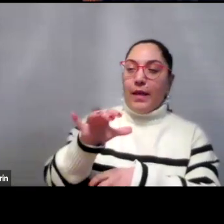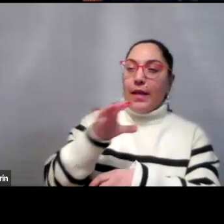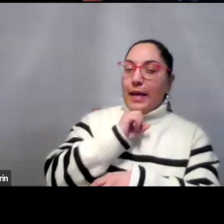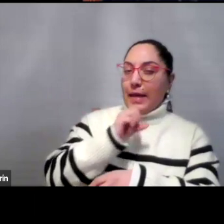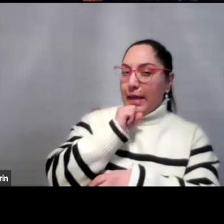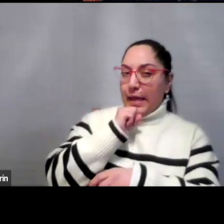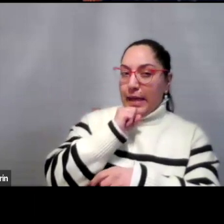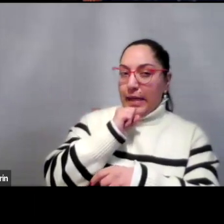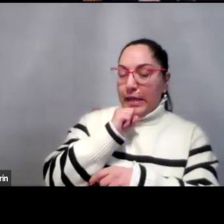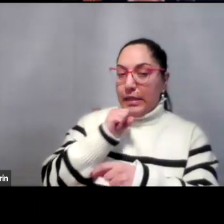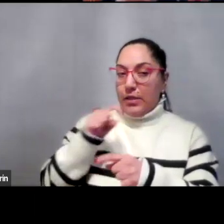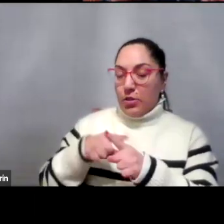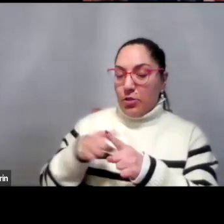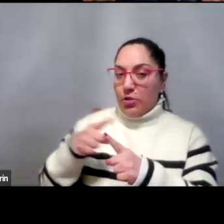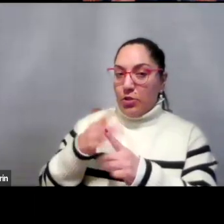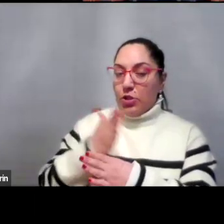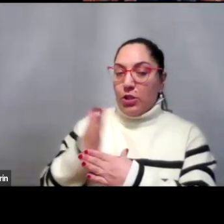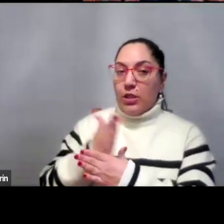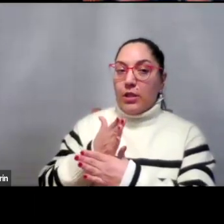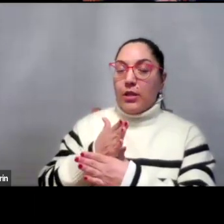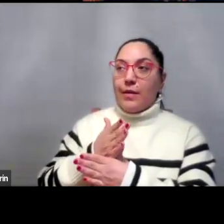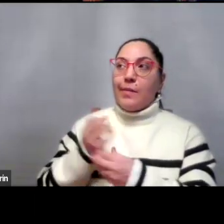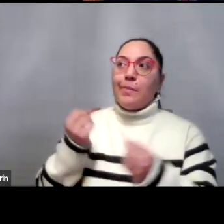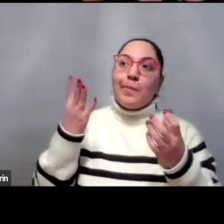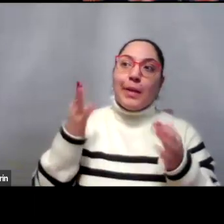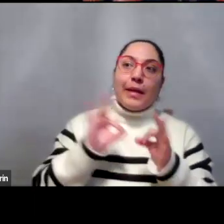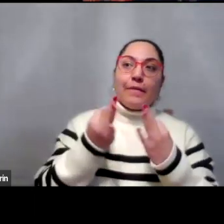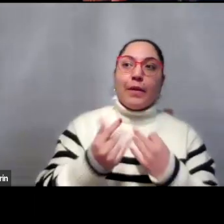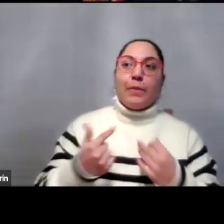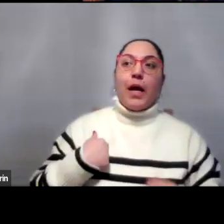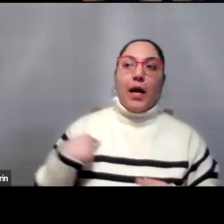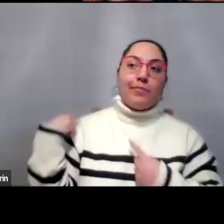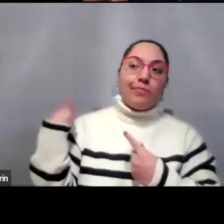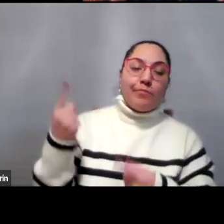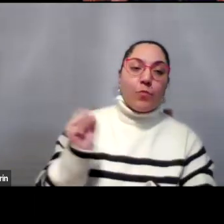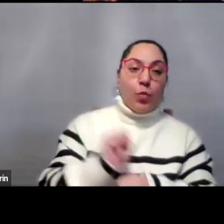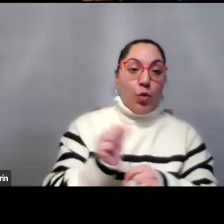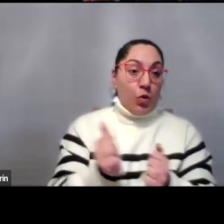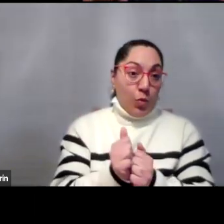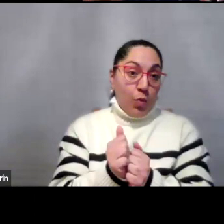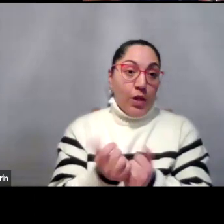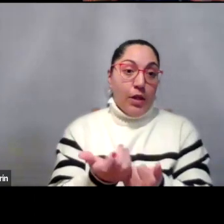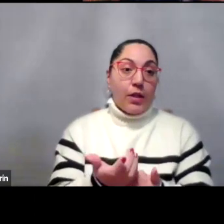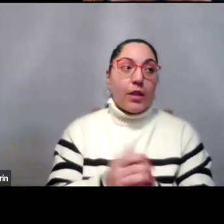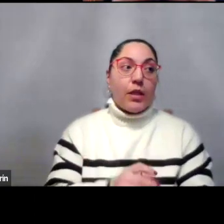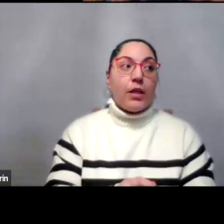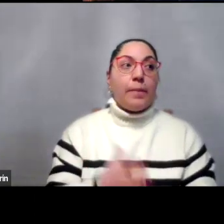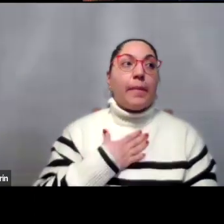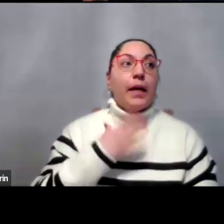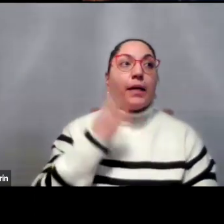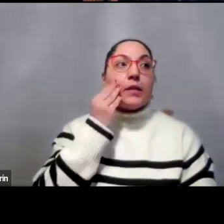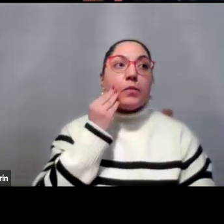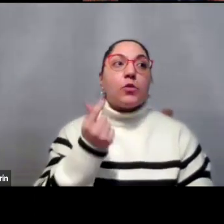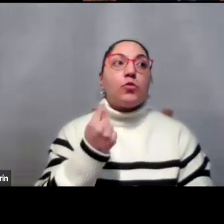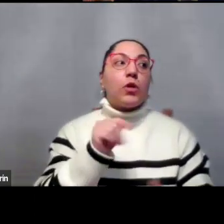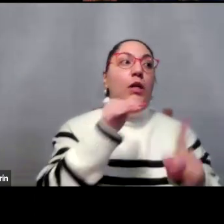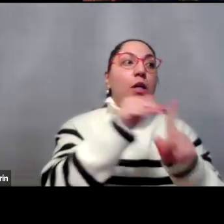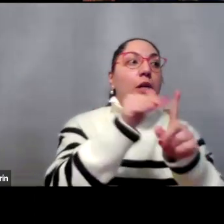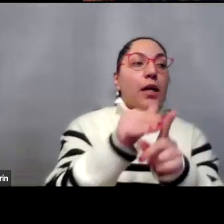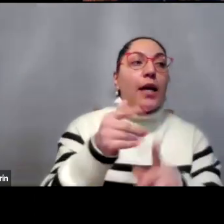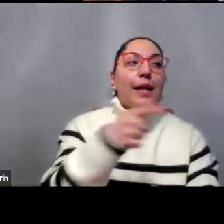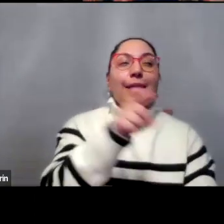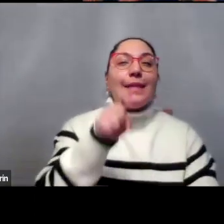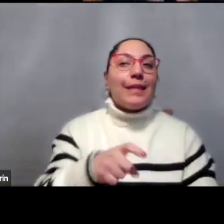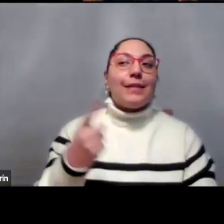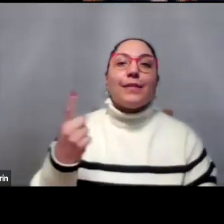when a lot of families that I work with or have worked with in the past are just reach out and say, hey, they need